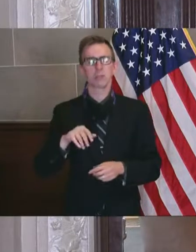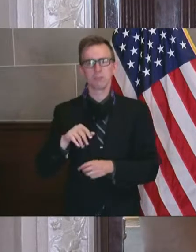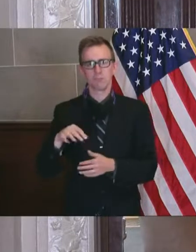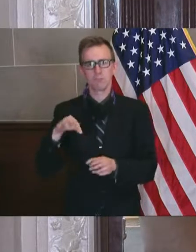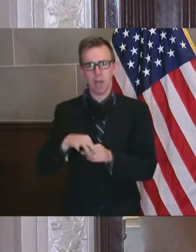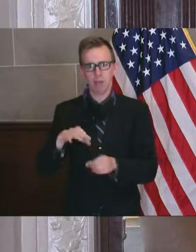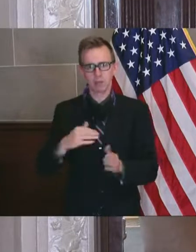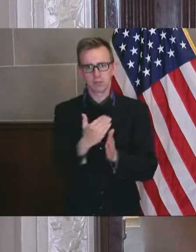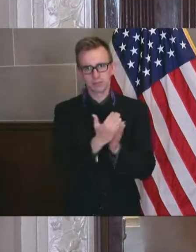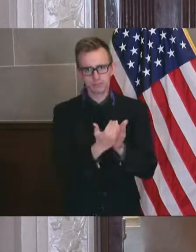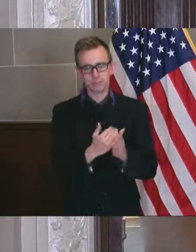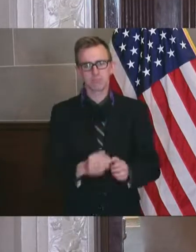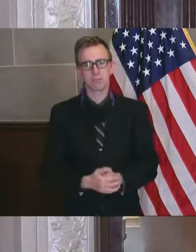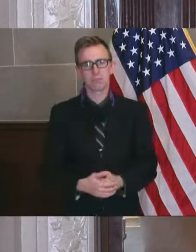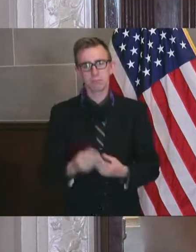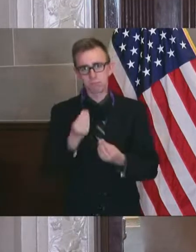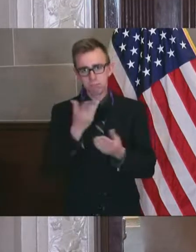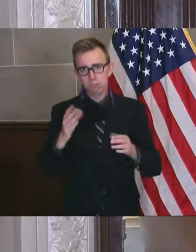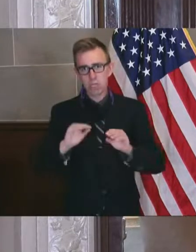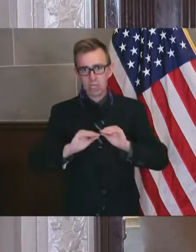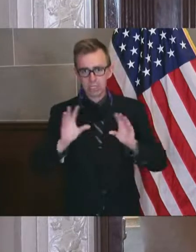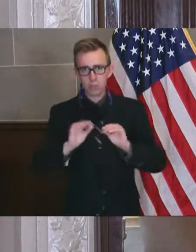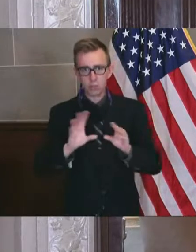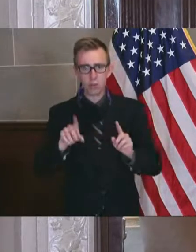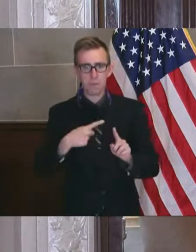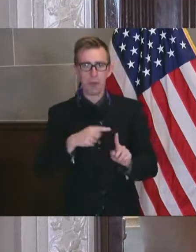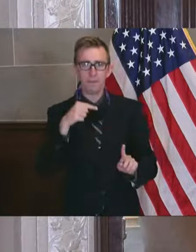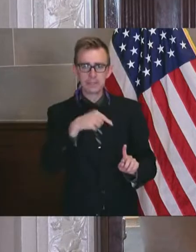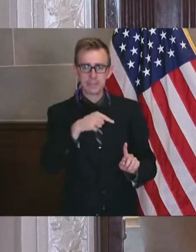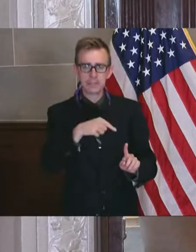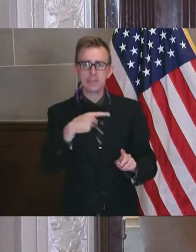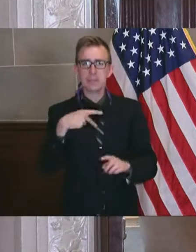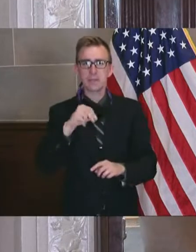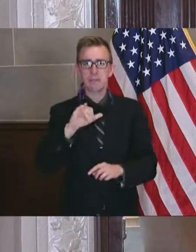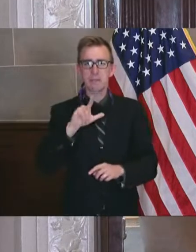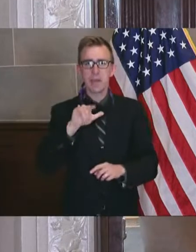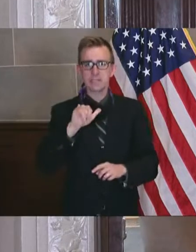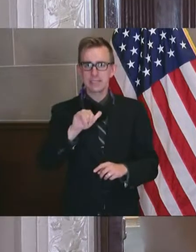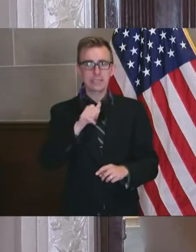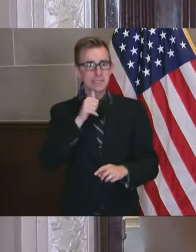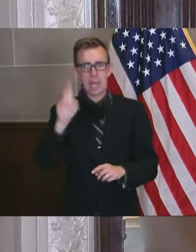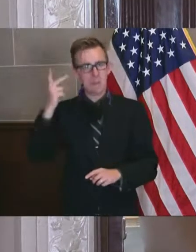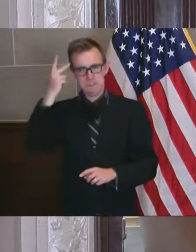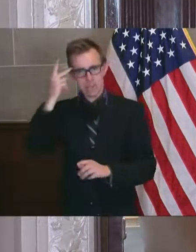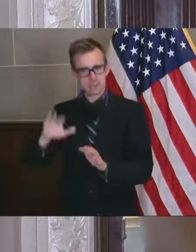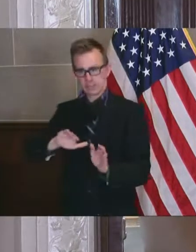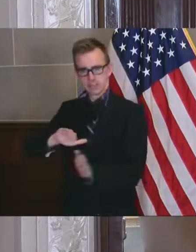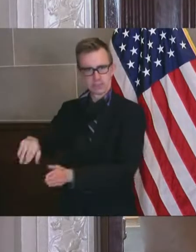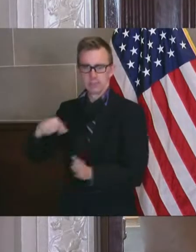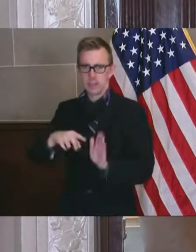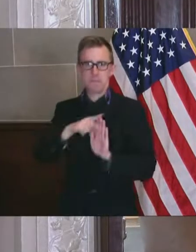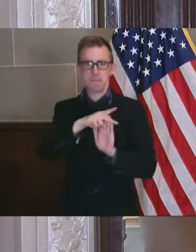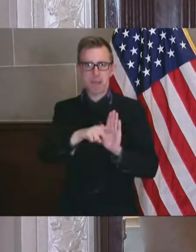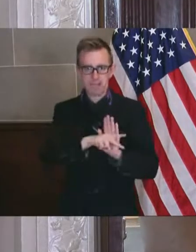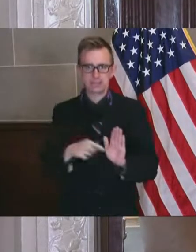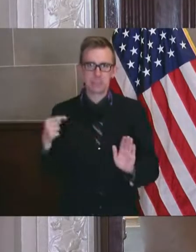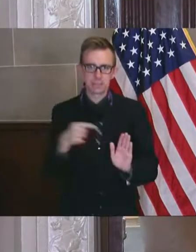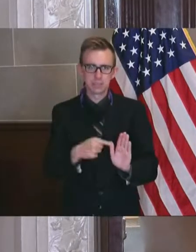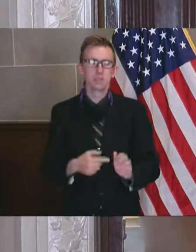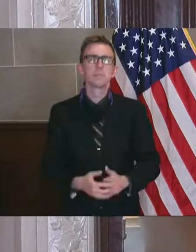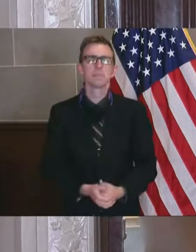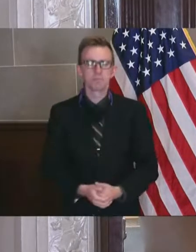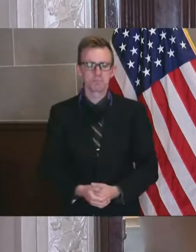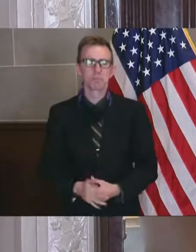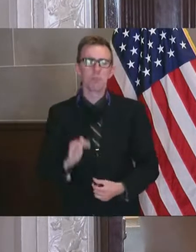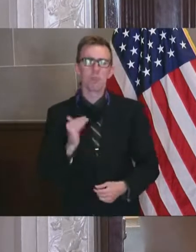And I want to be clear about this was about policy, not politics. At a time when our